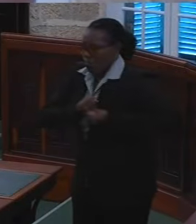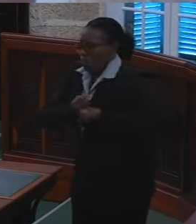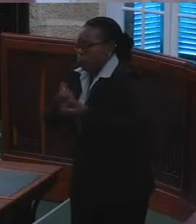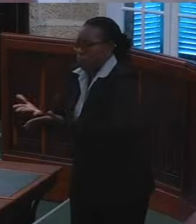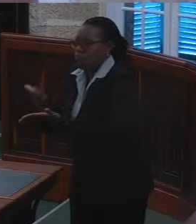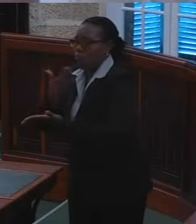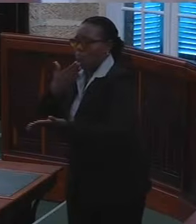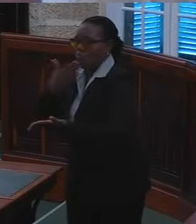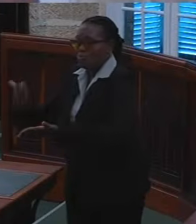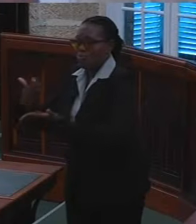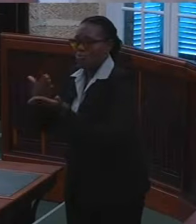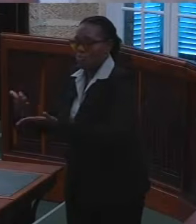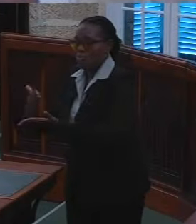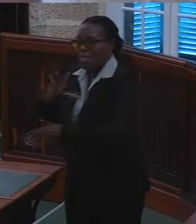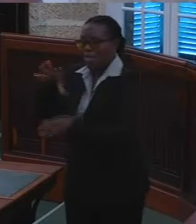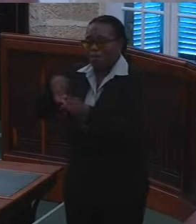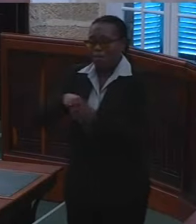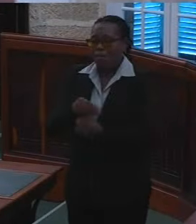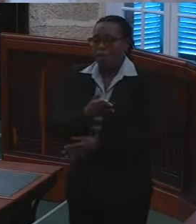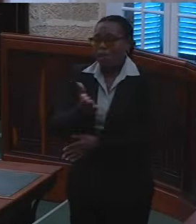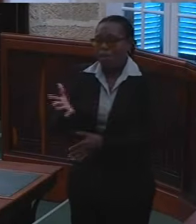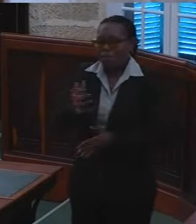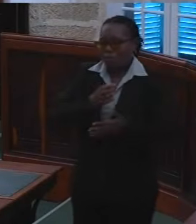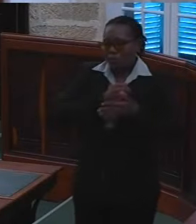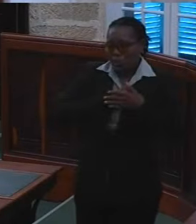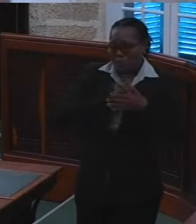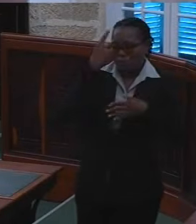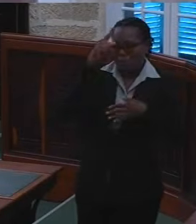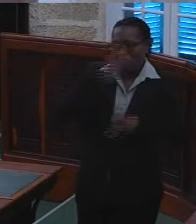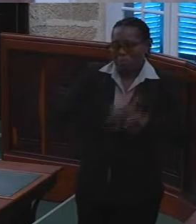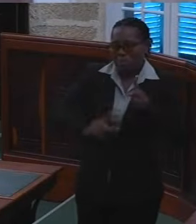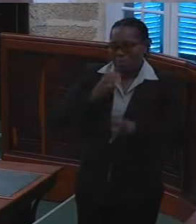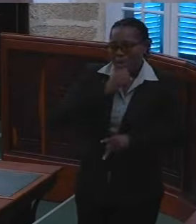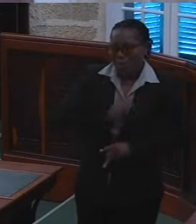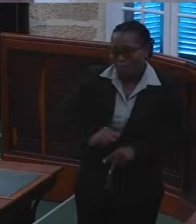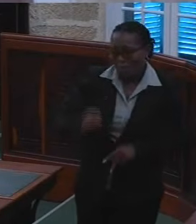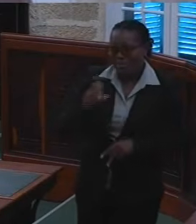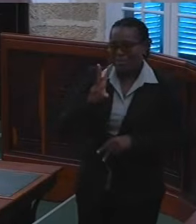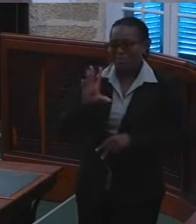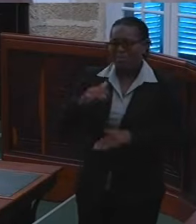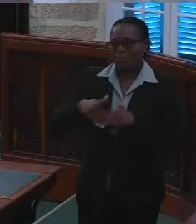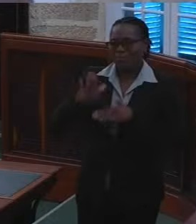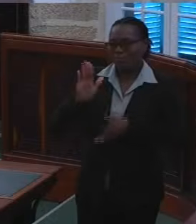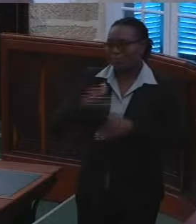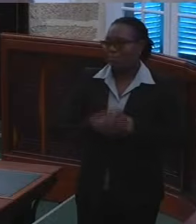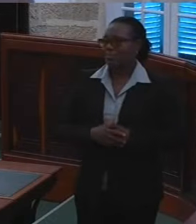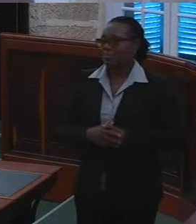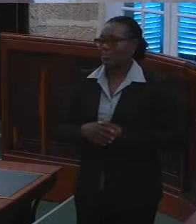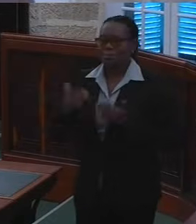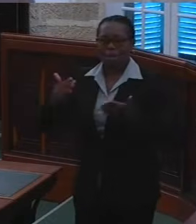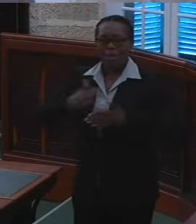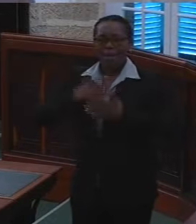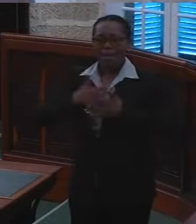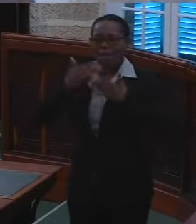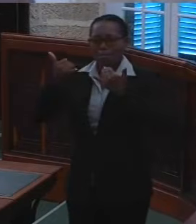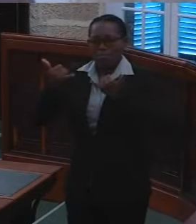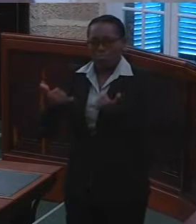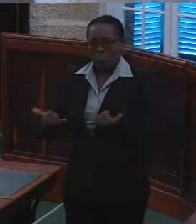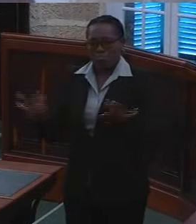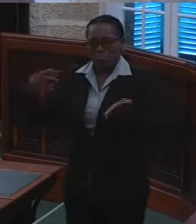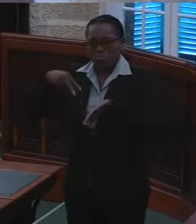those that are especially reserved for the elderly population. I am happy today to be able to stand